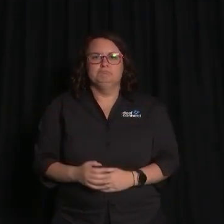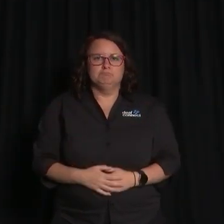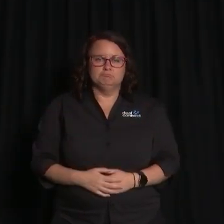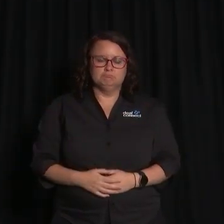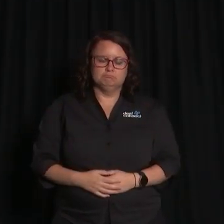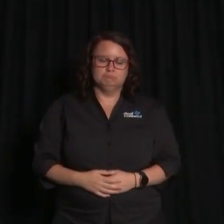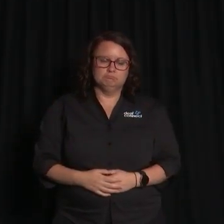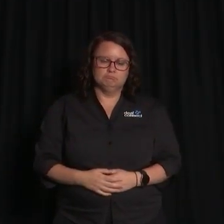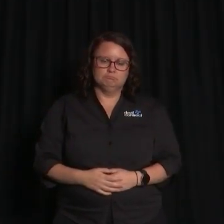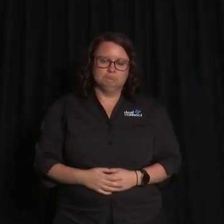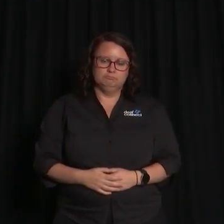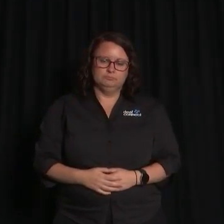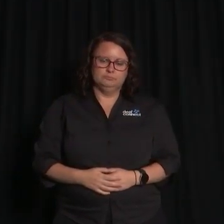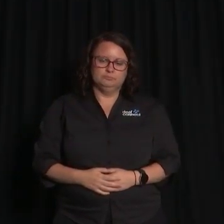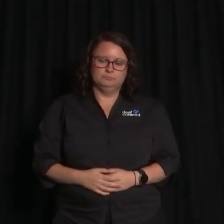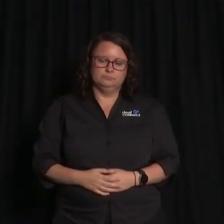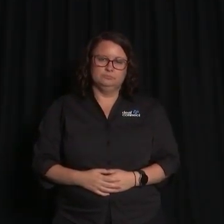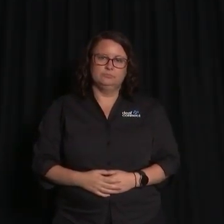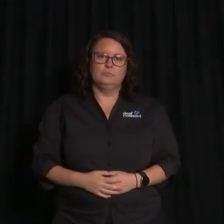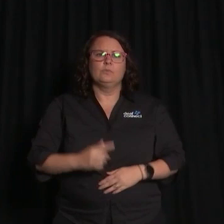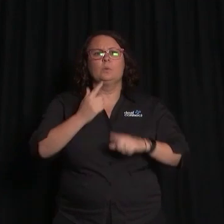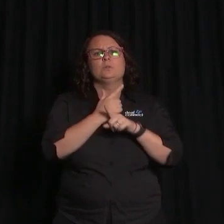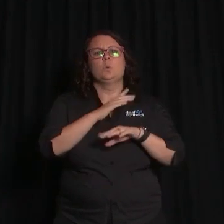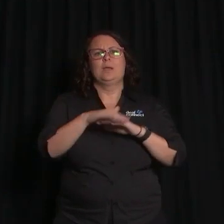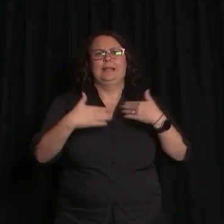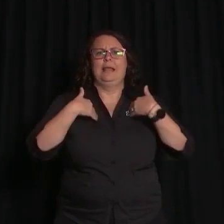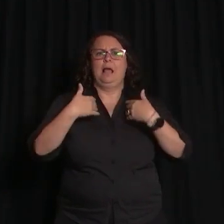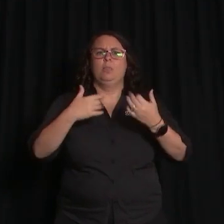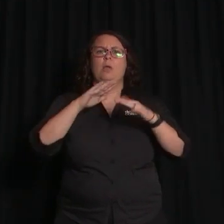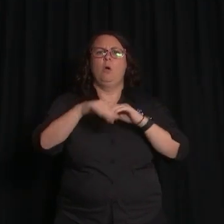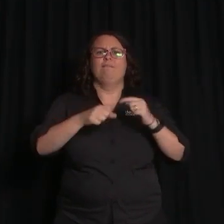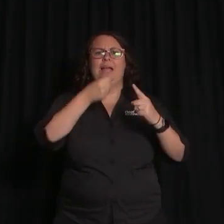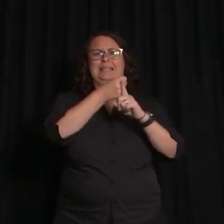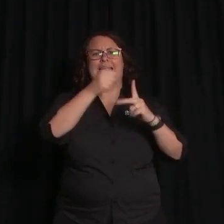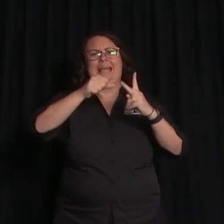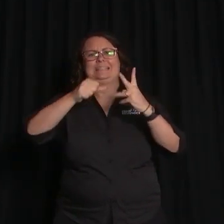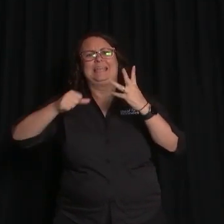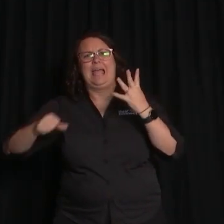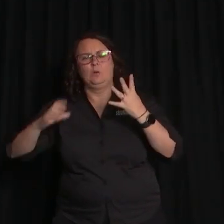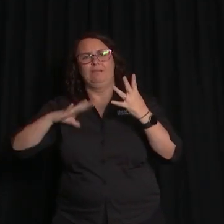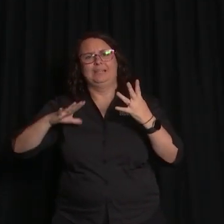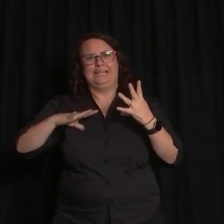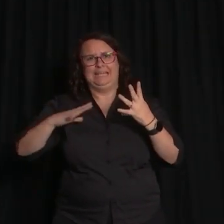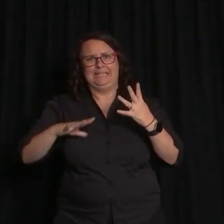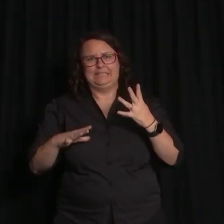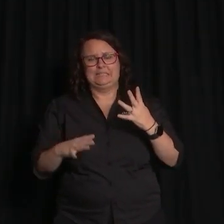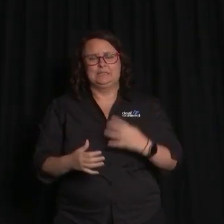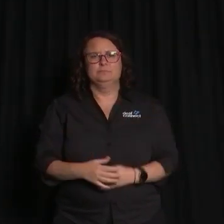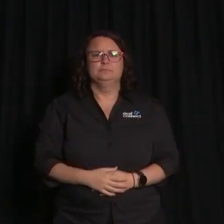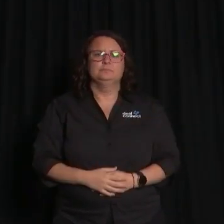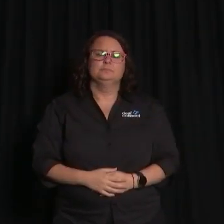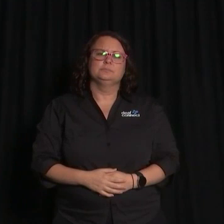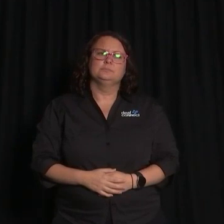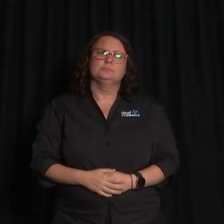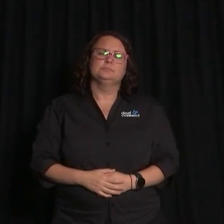And there's what we talk about in health as a sort of cascade of need, and we see this